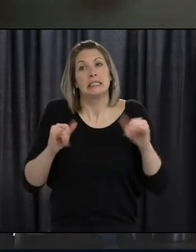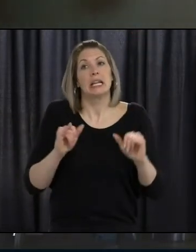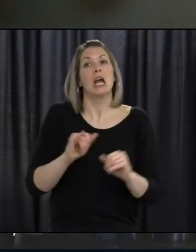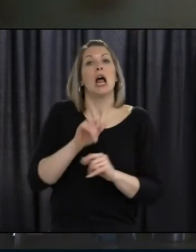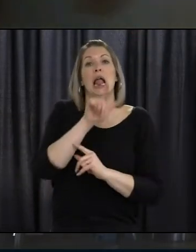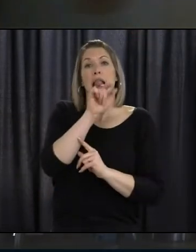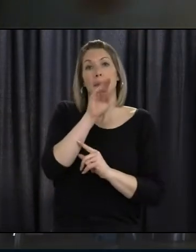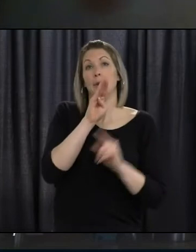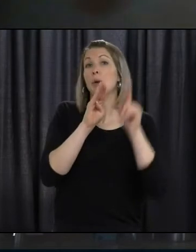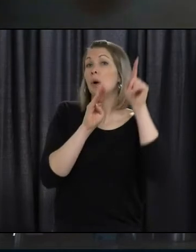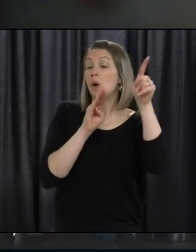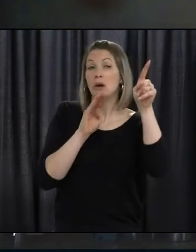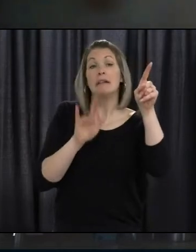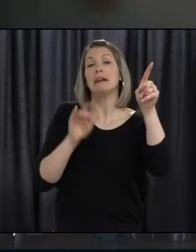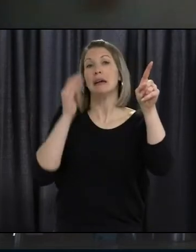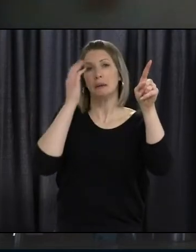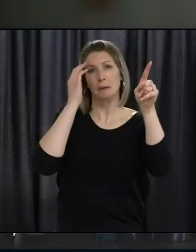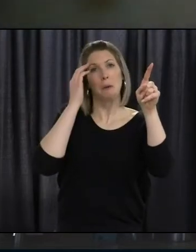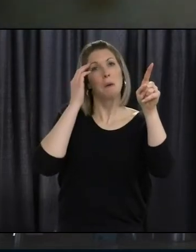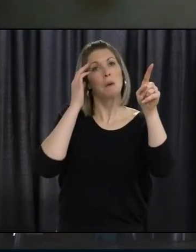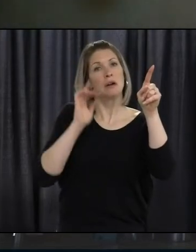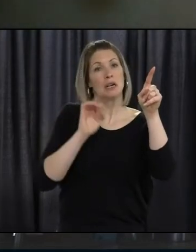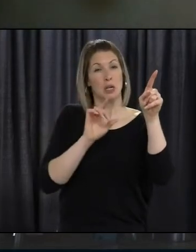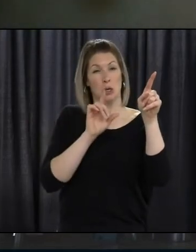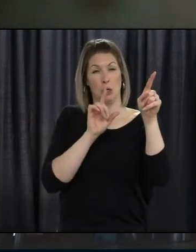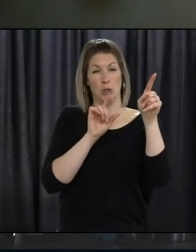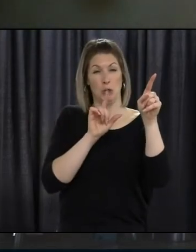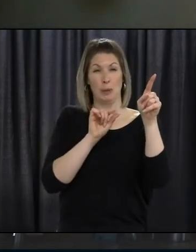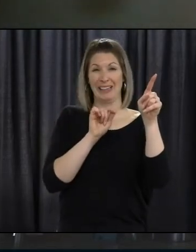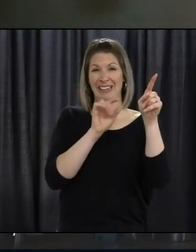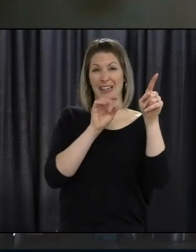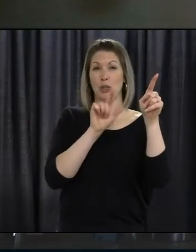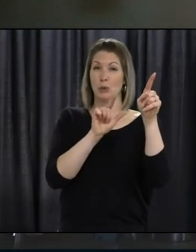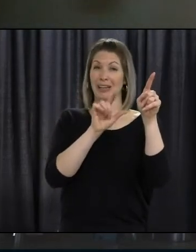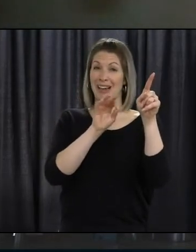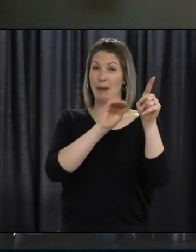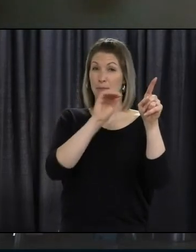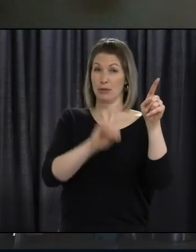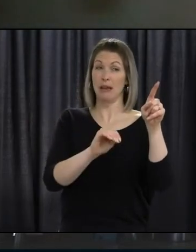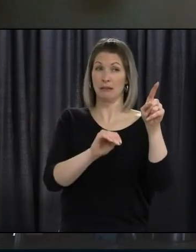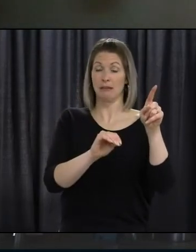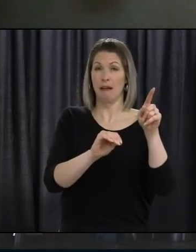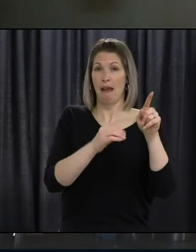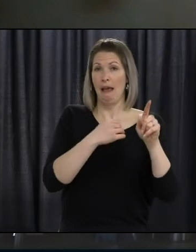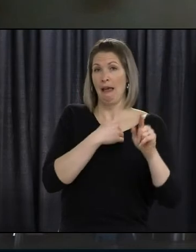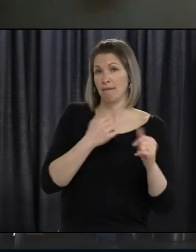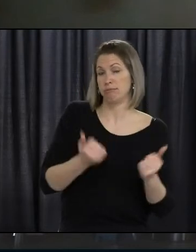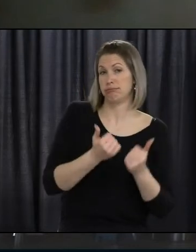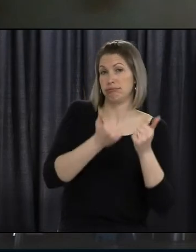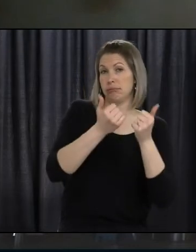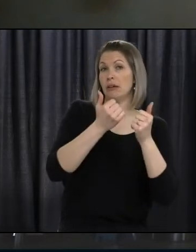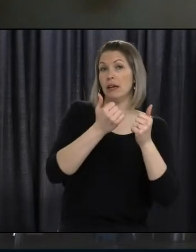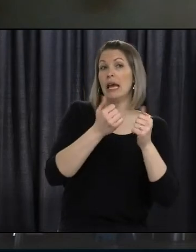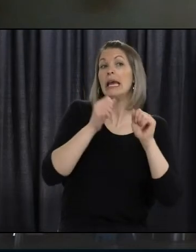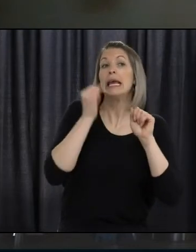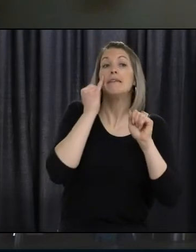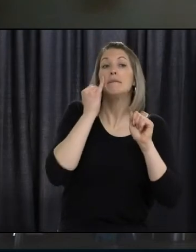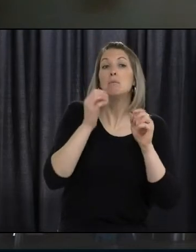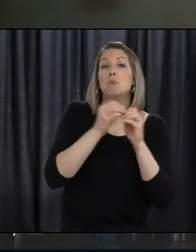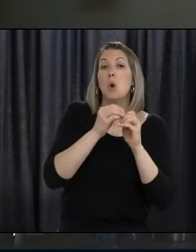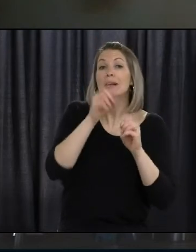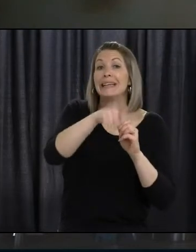bed occupancy of only 29%. We have the ability to create more capacity